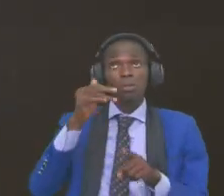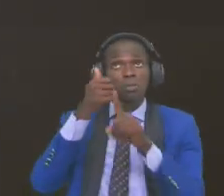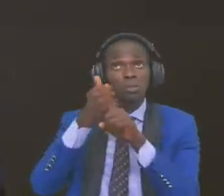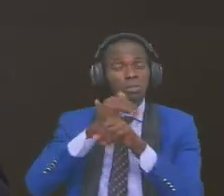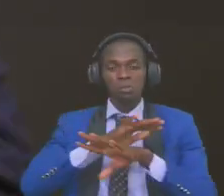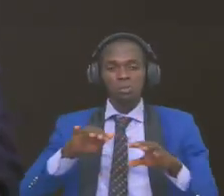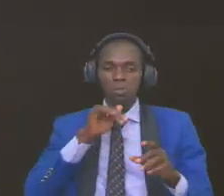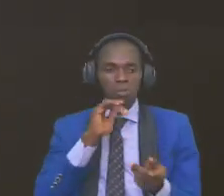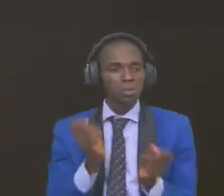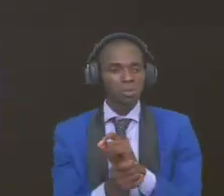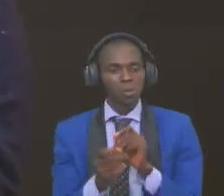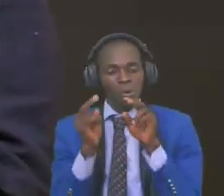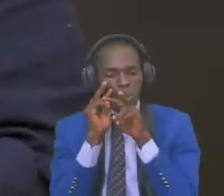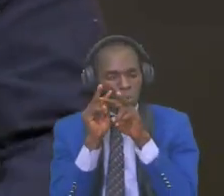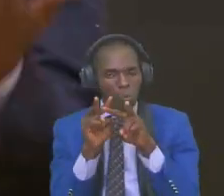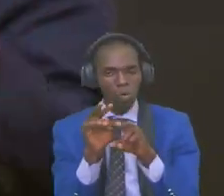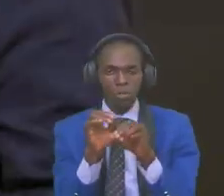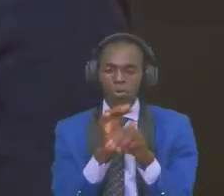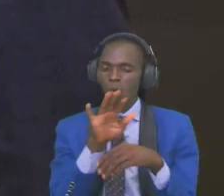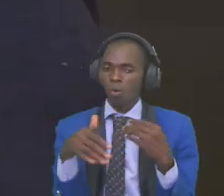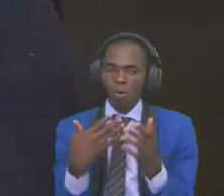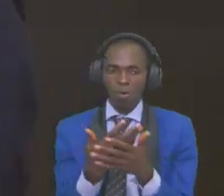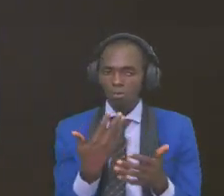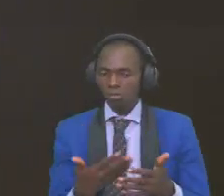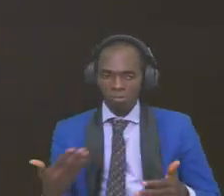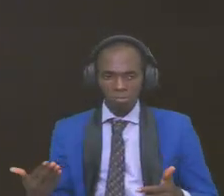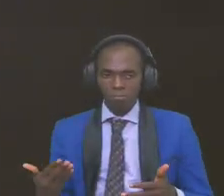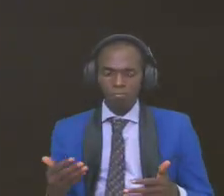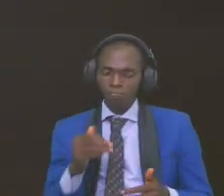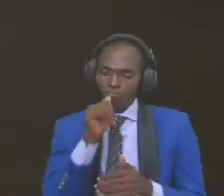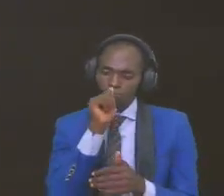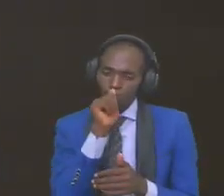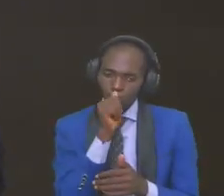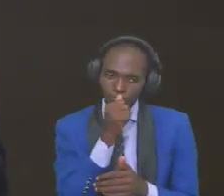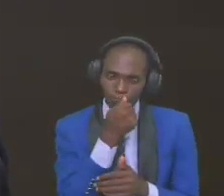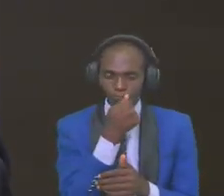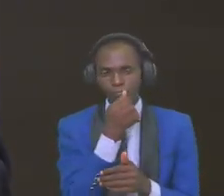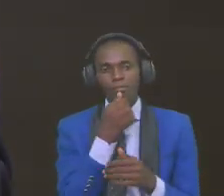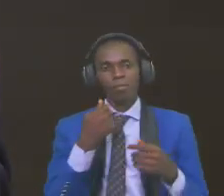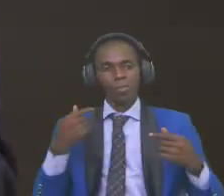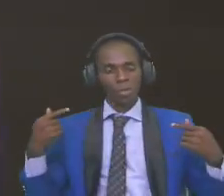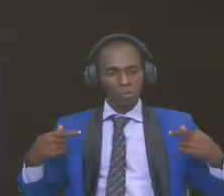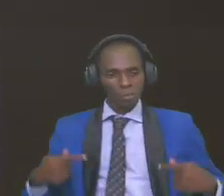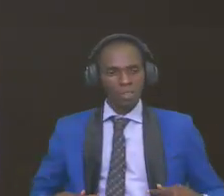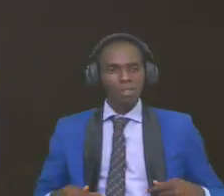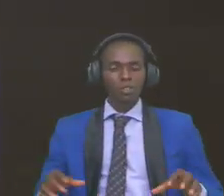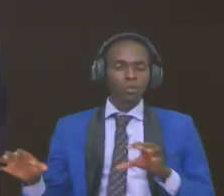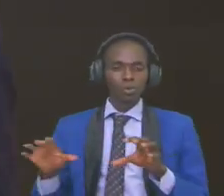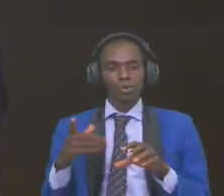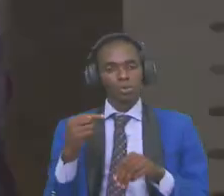watch in all things, you endure afflictions, do the work of